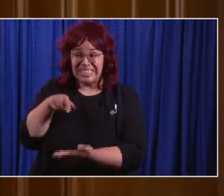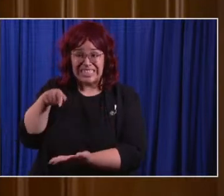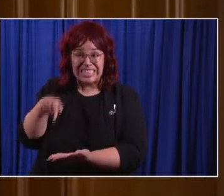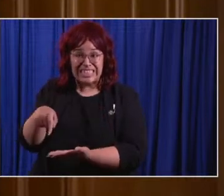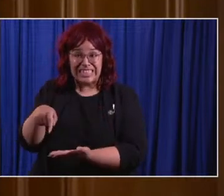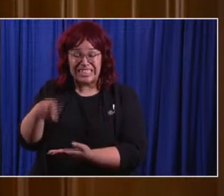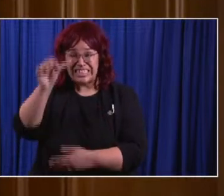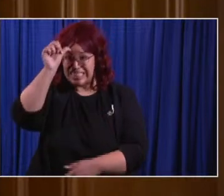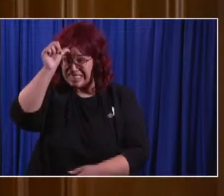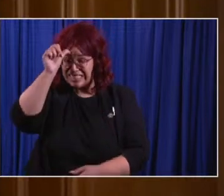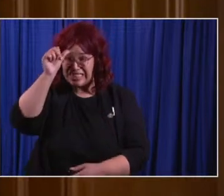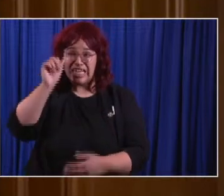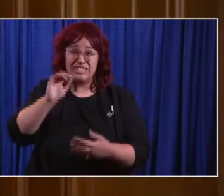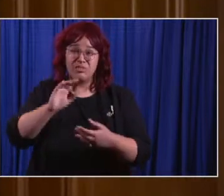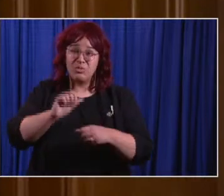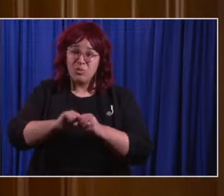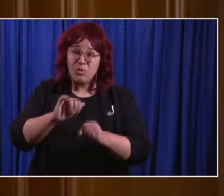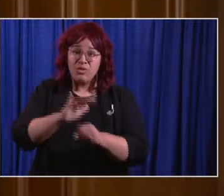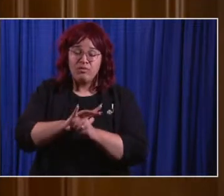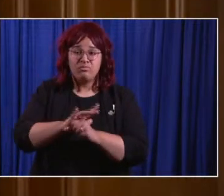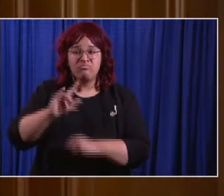here?